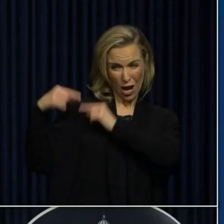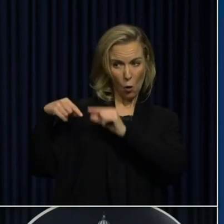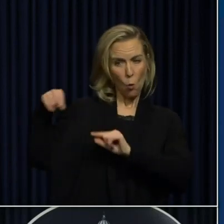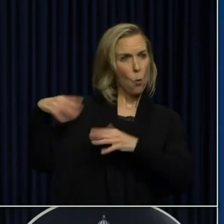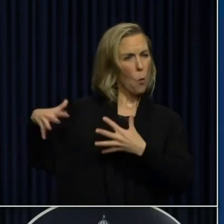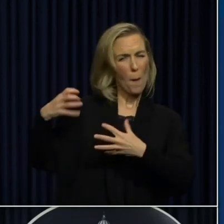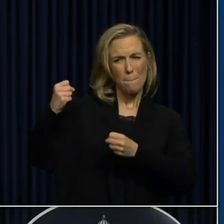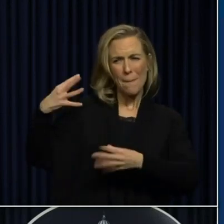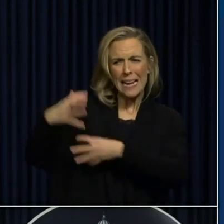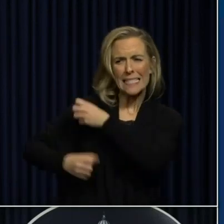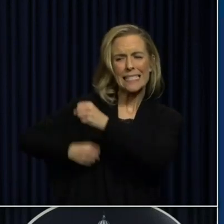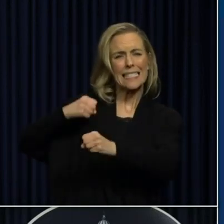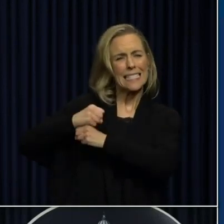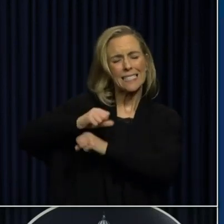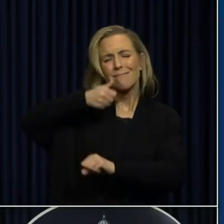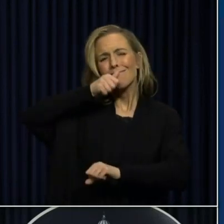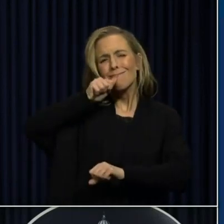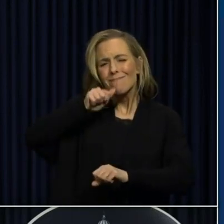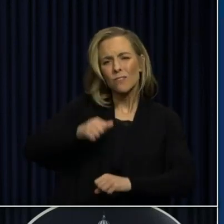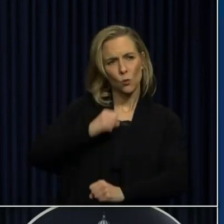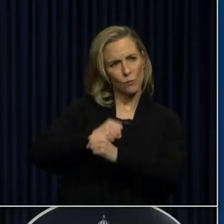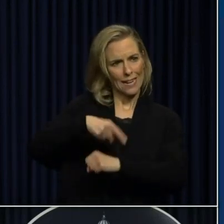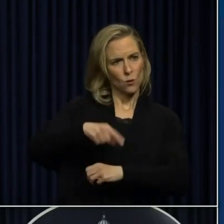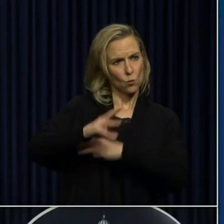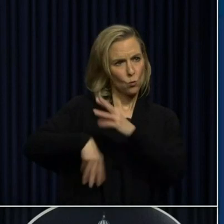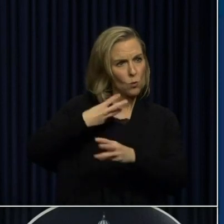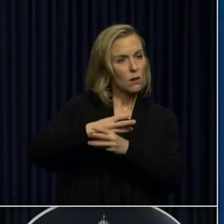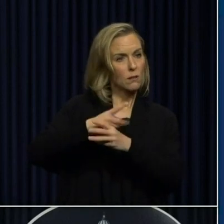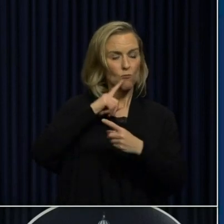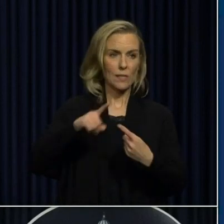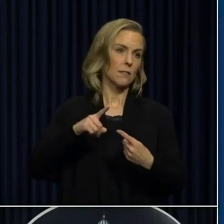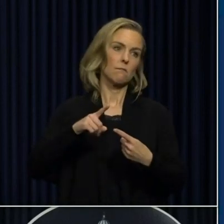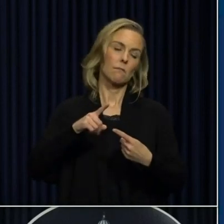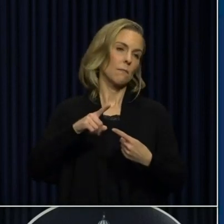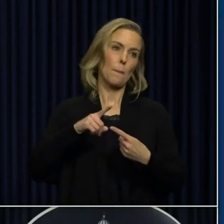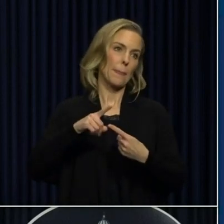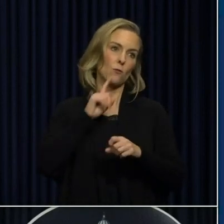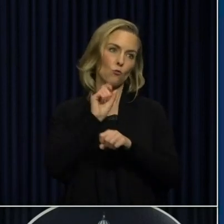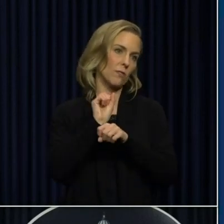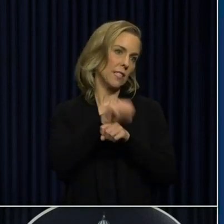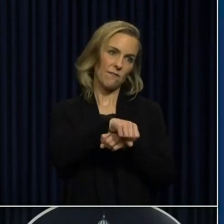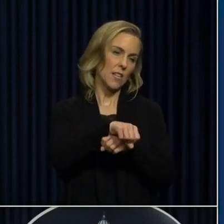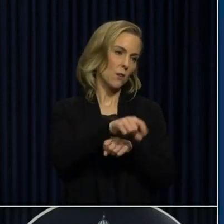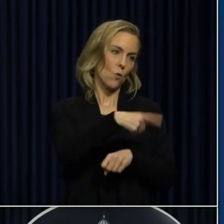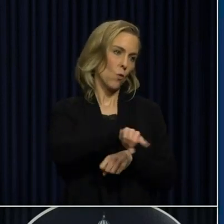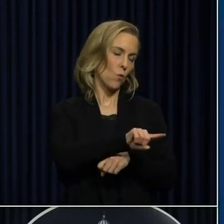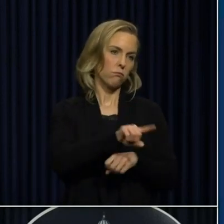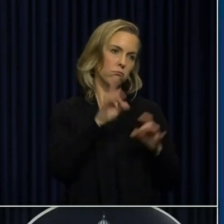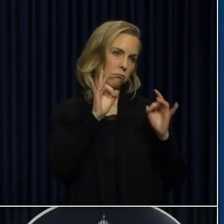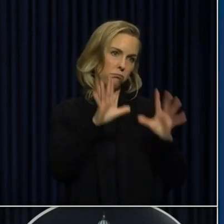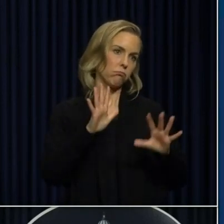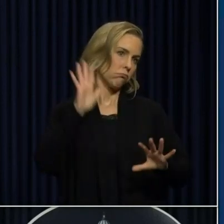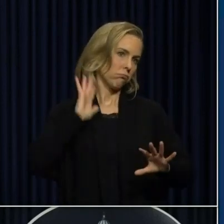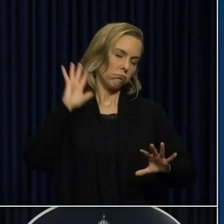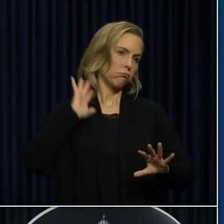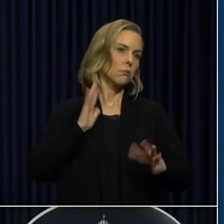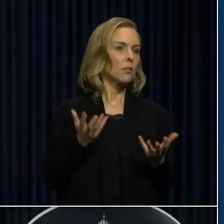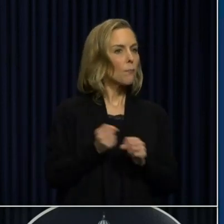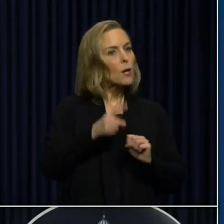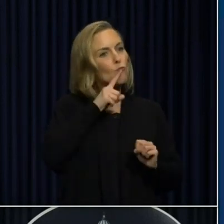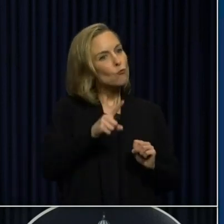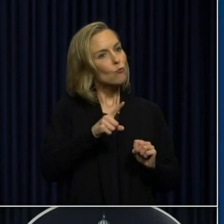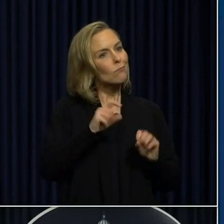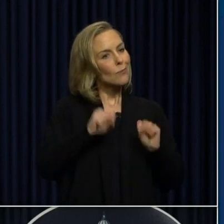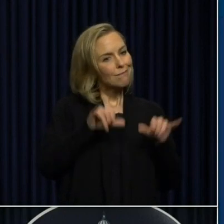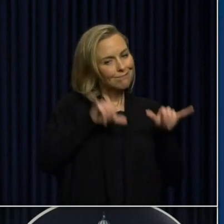it took to protect this world and to defeat the adversary that they faced. So let's make sure that we're